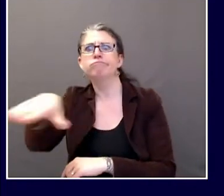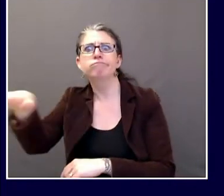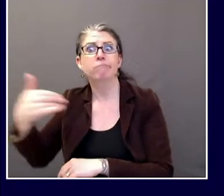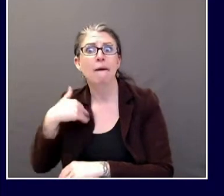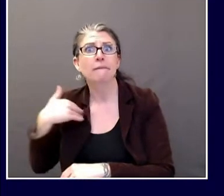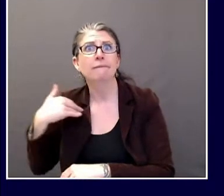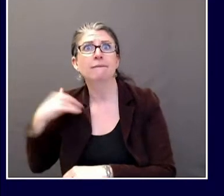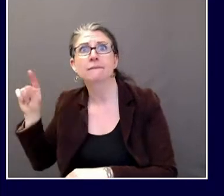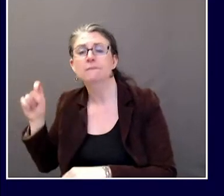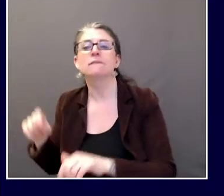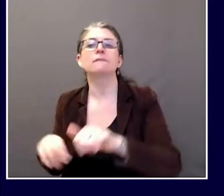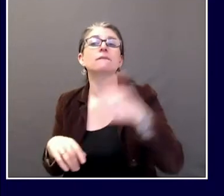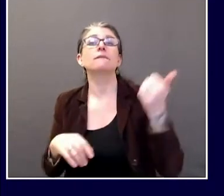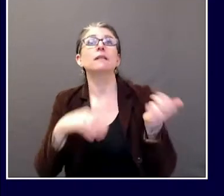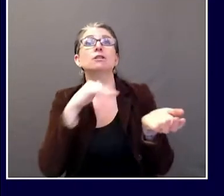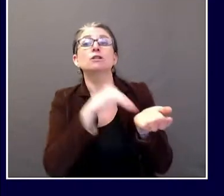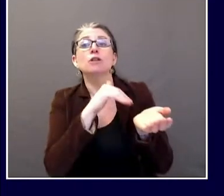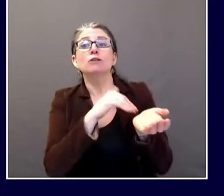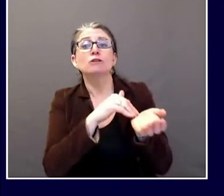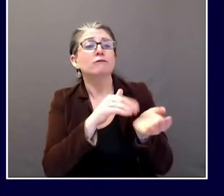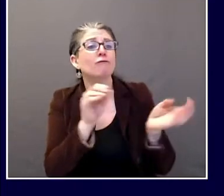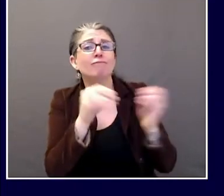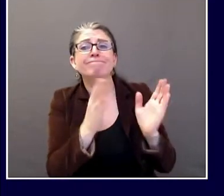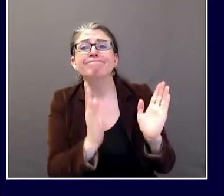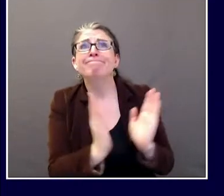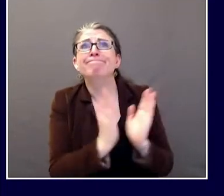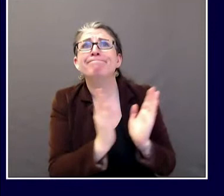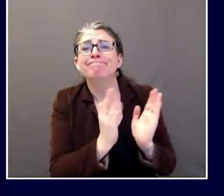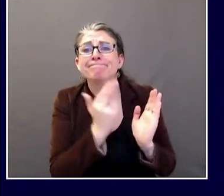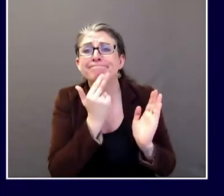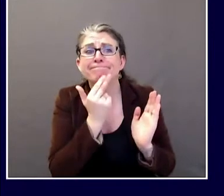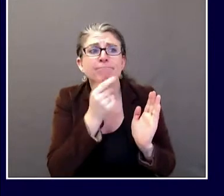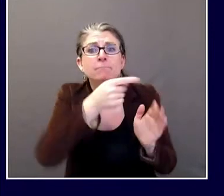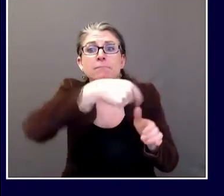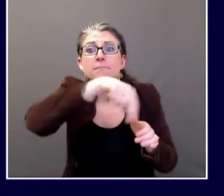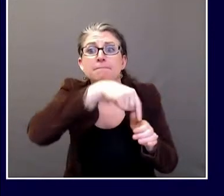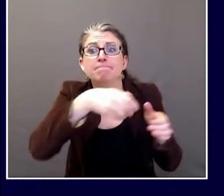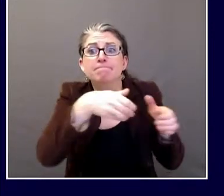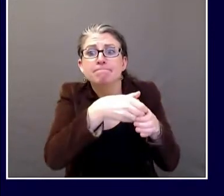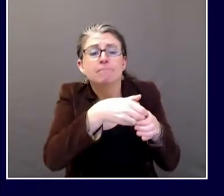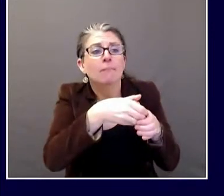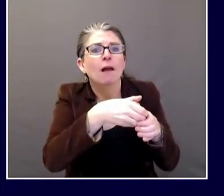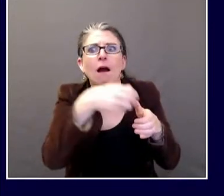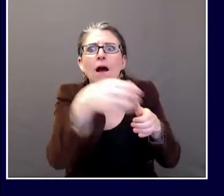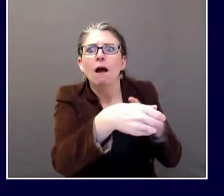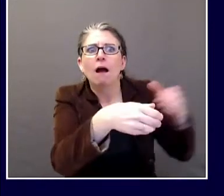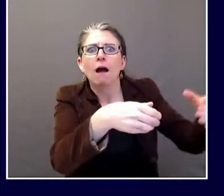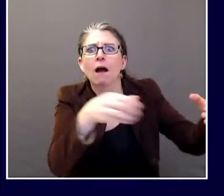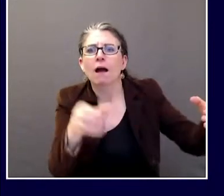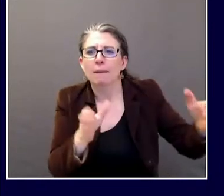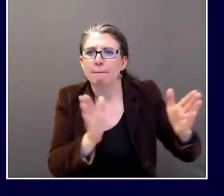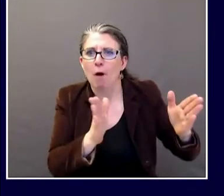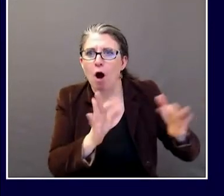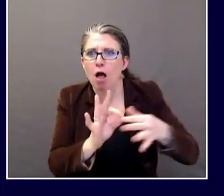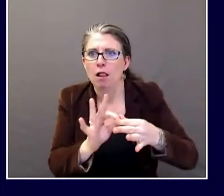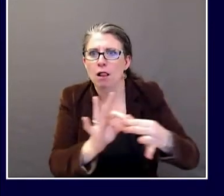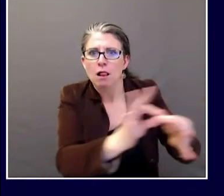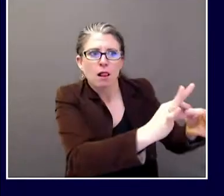supply constrained. This week alone, Maine is getting about 18,000 doses of